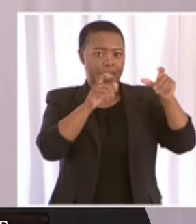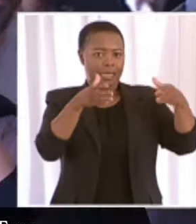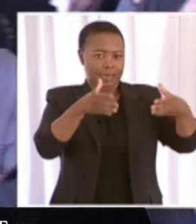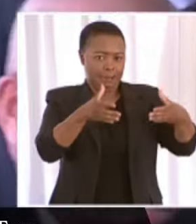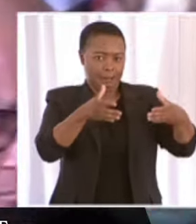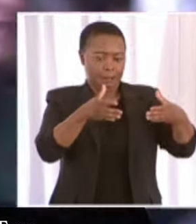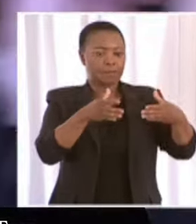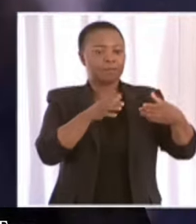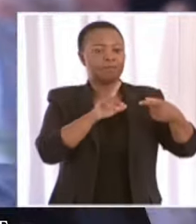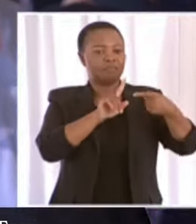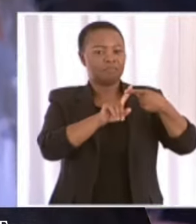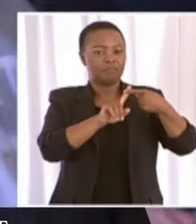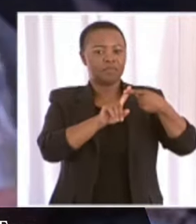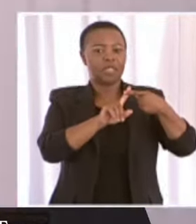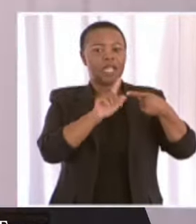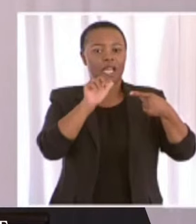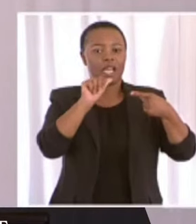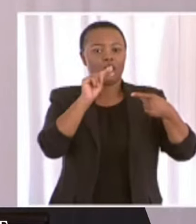Firstly, Anjana,